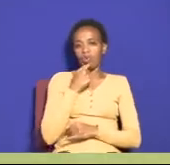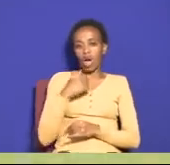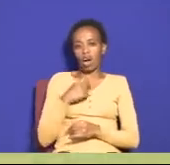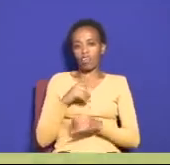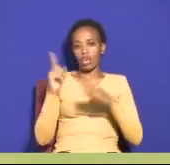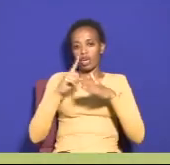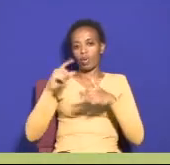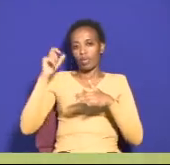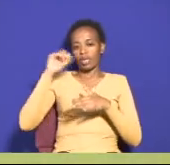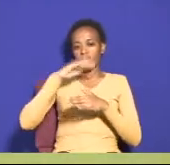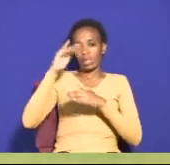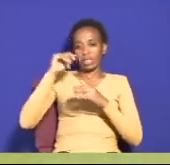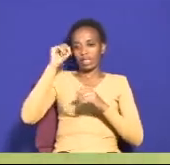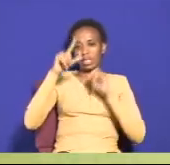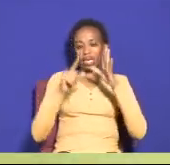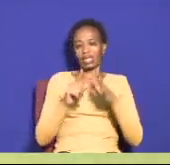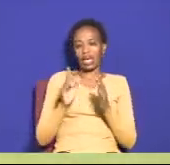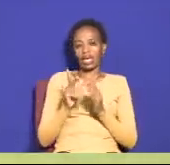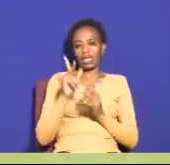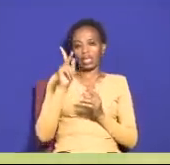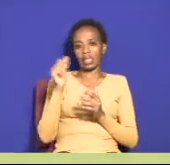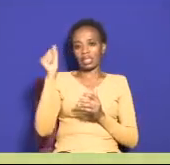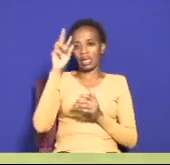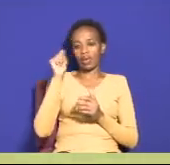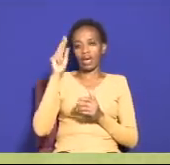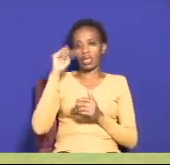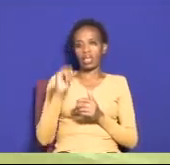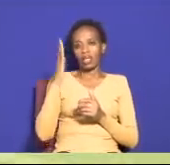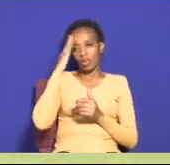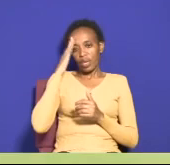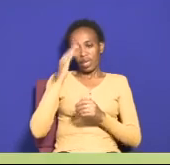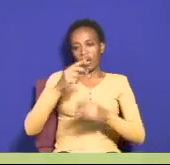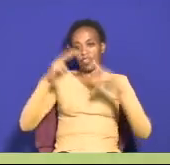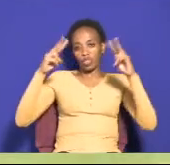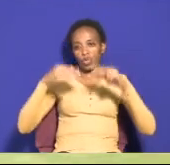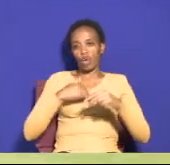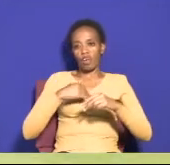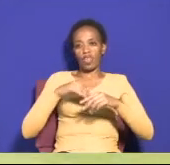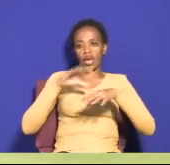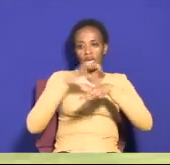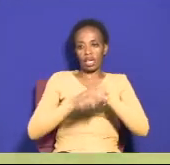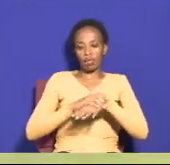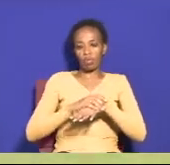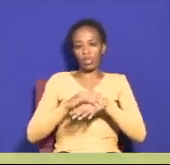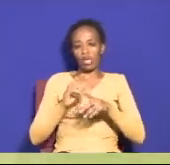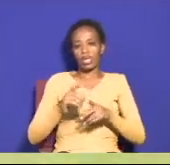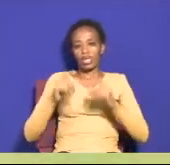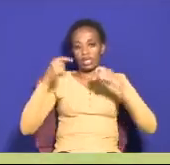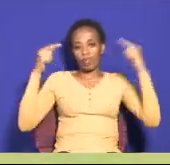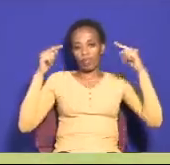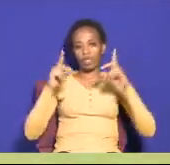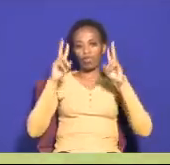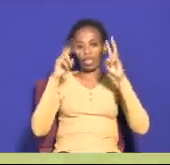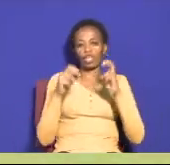Nairobi City Stars at Kasarani, knowing that a victory will secure their claim to the coveted championship